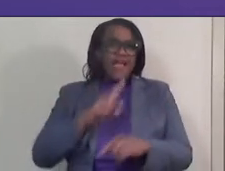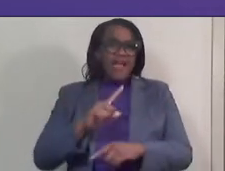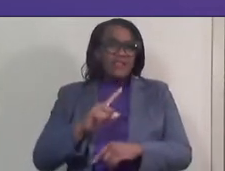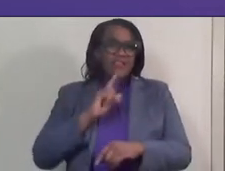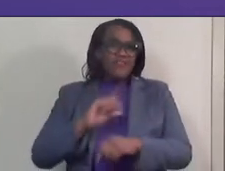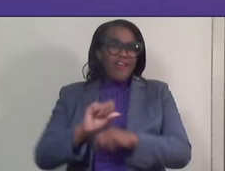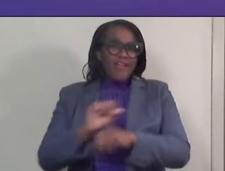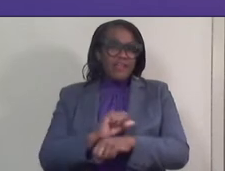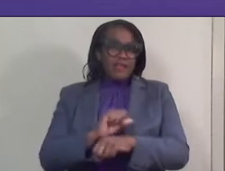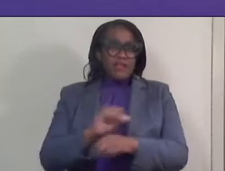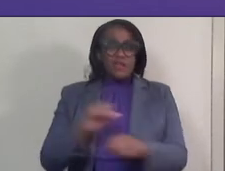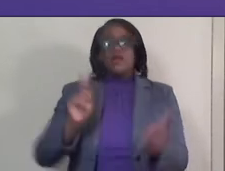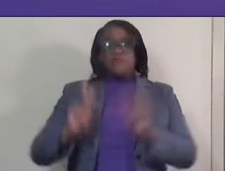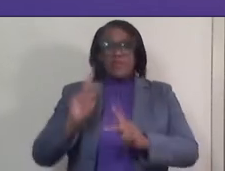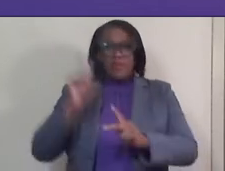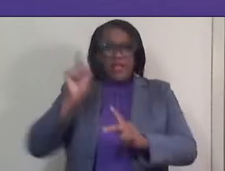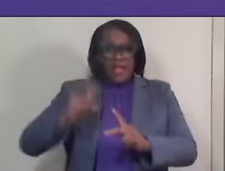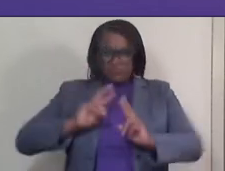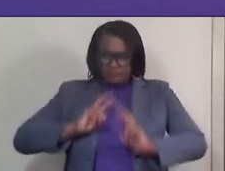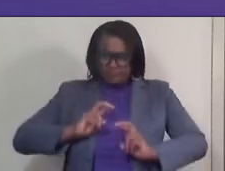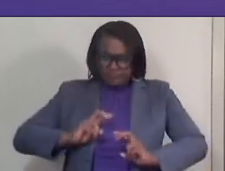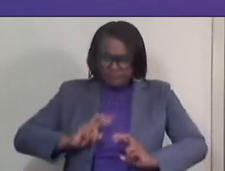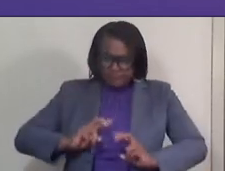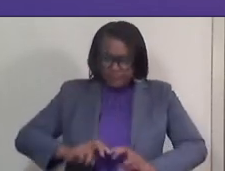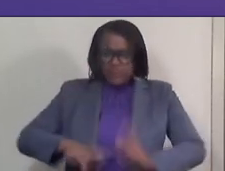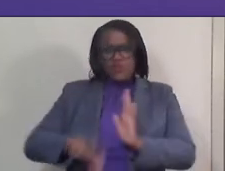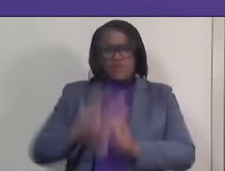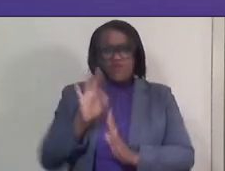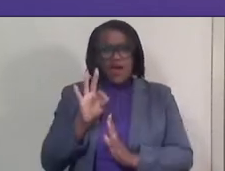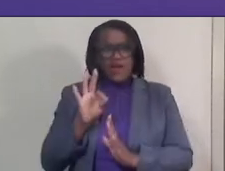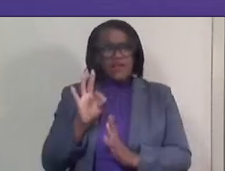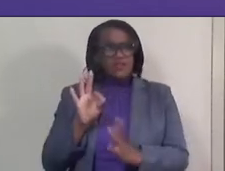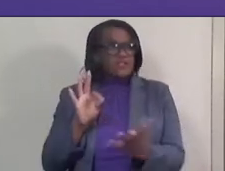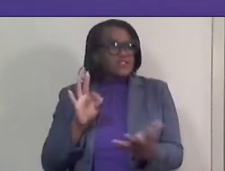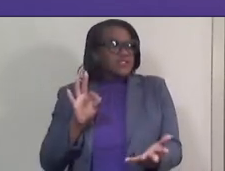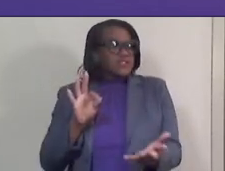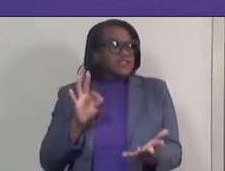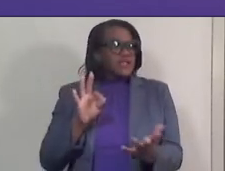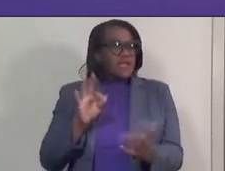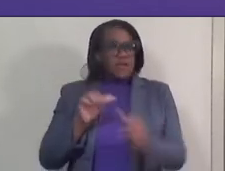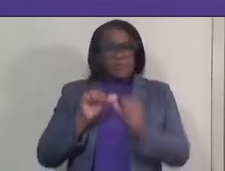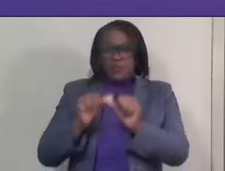dig deep to find a sense of persistence